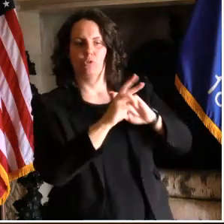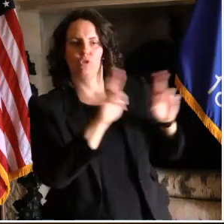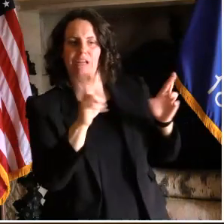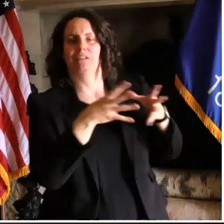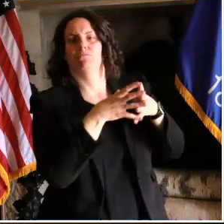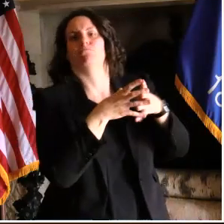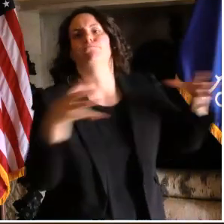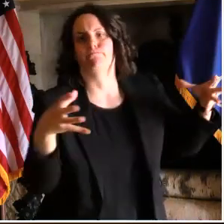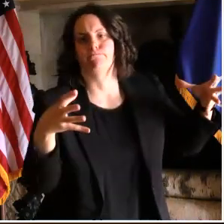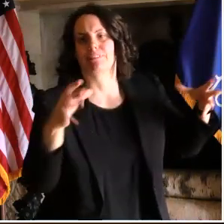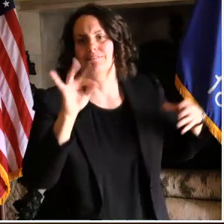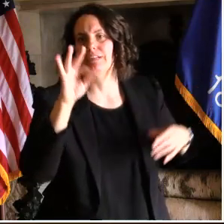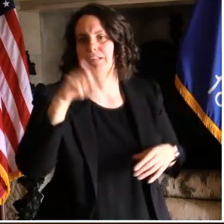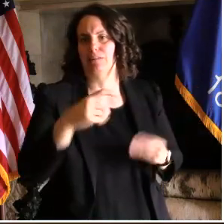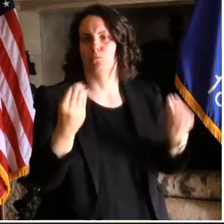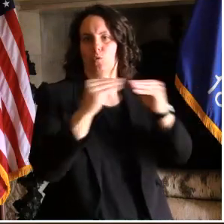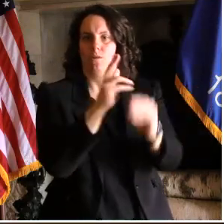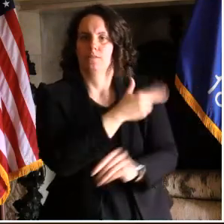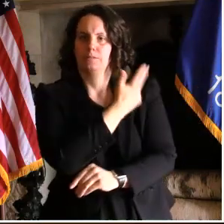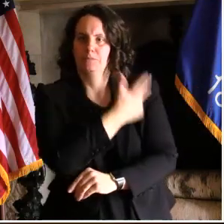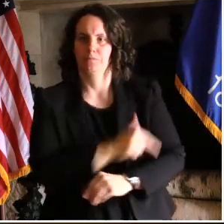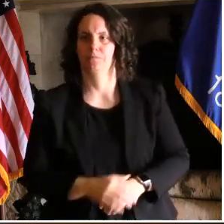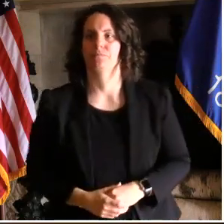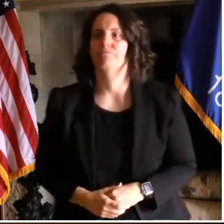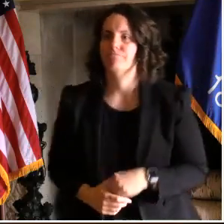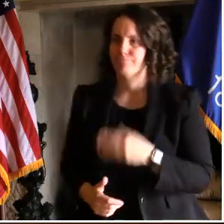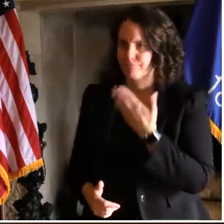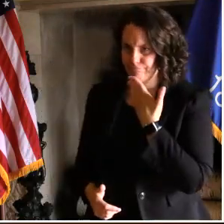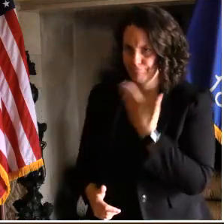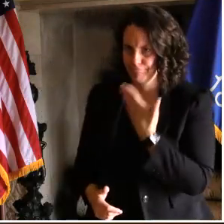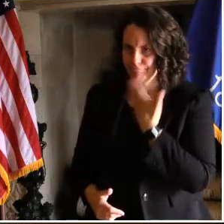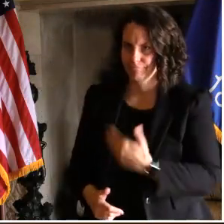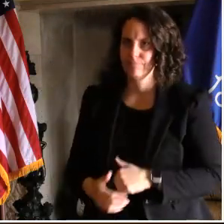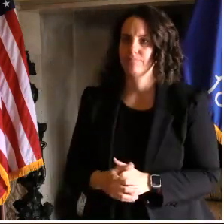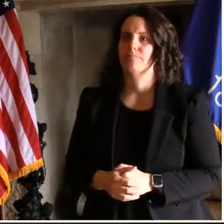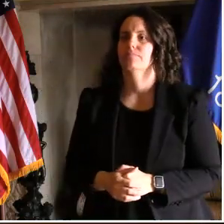you, Morgan. To Danny Maxwell from WKOW. Danny?